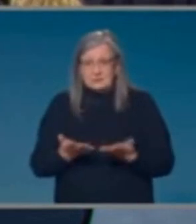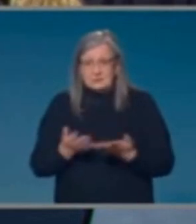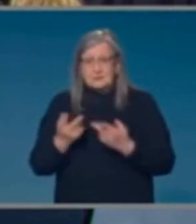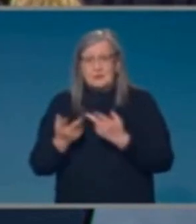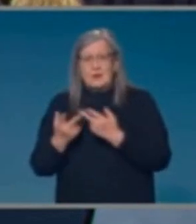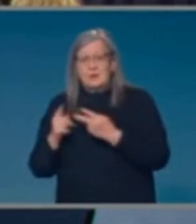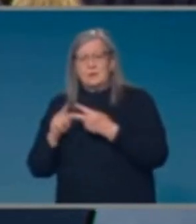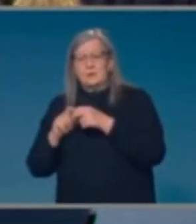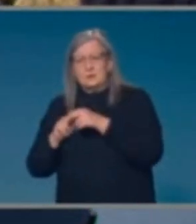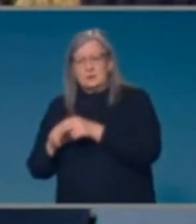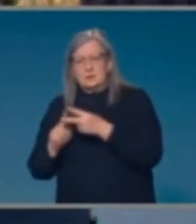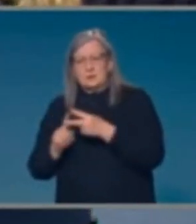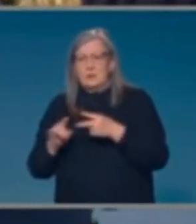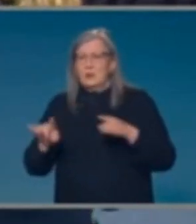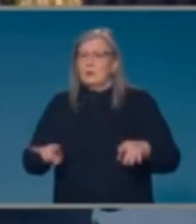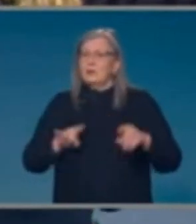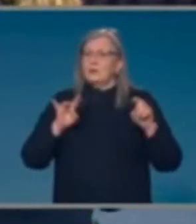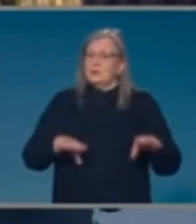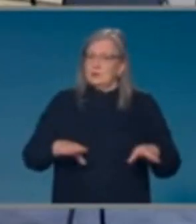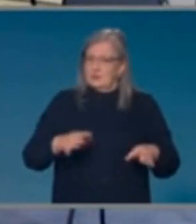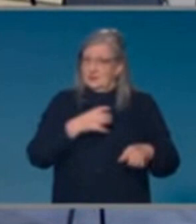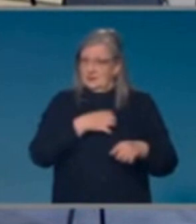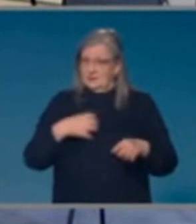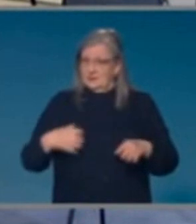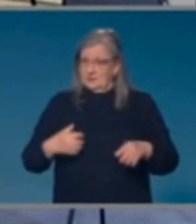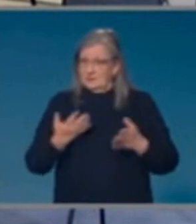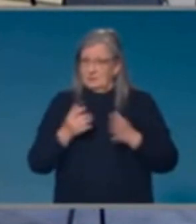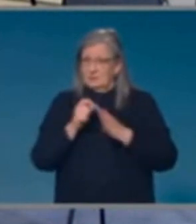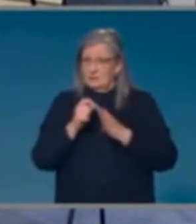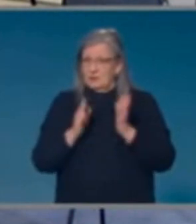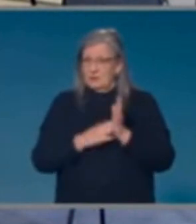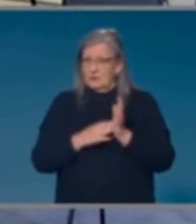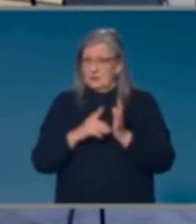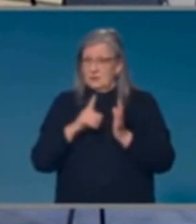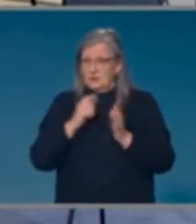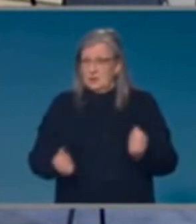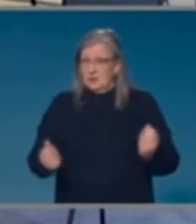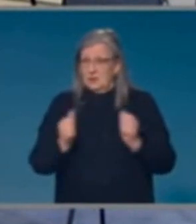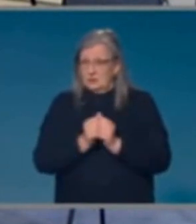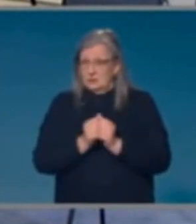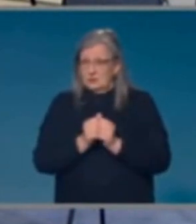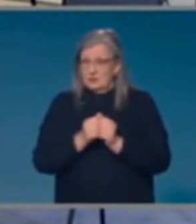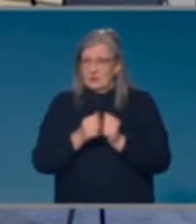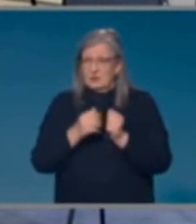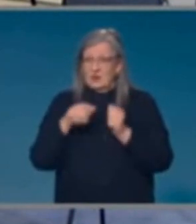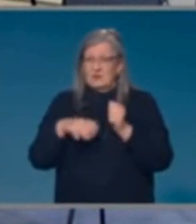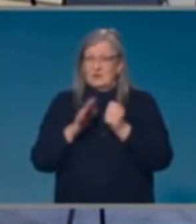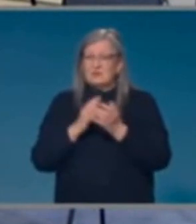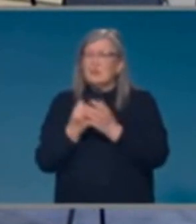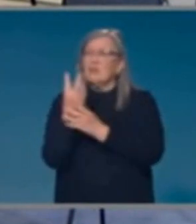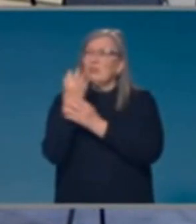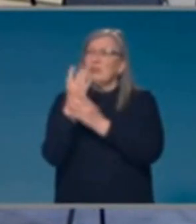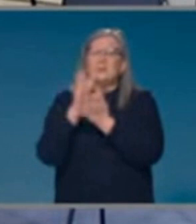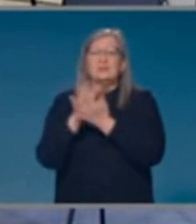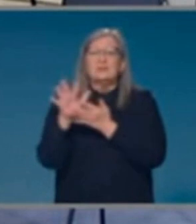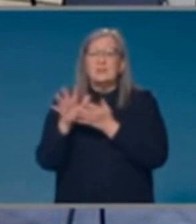zero target in their meeting today, should the Prime Minister take that target to Glasgow, that 2050 target to Glasgow anyway? Sure.